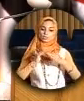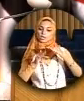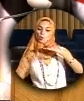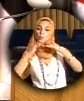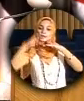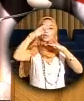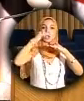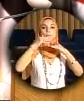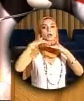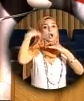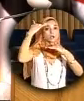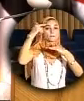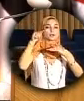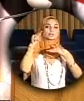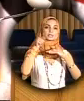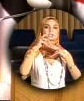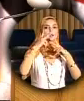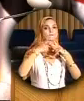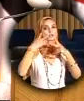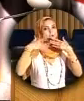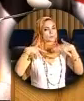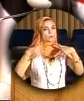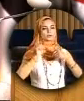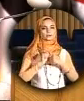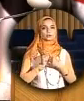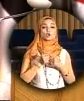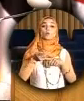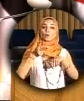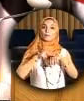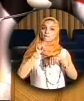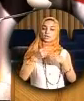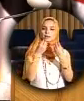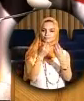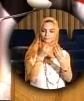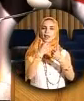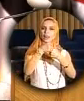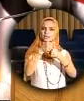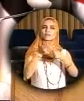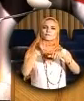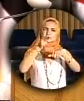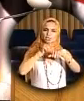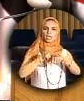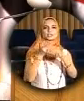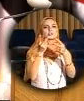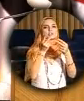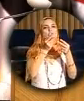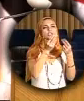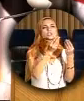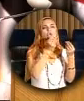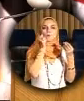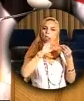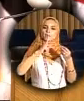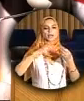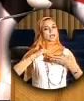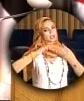and what we can accomplish together in the future. Today, as a result of the massive advances in ICTs, we are equipped